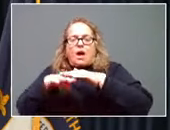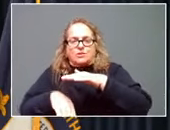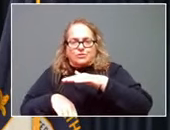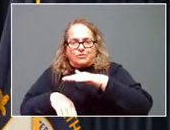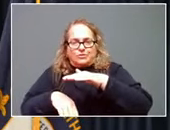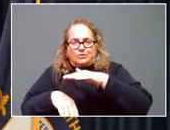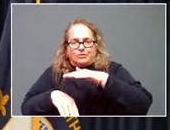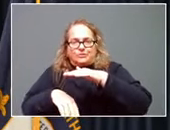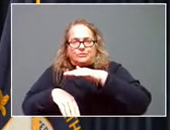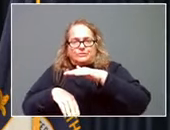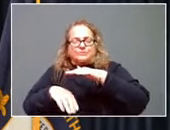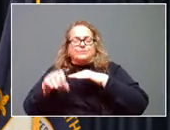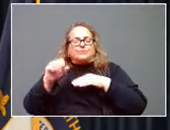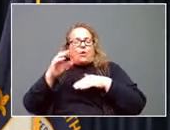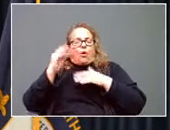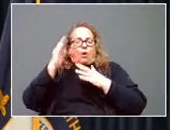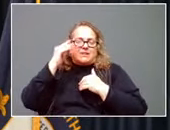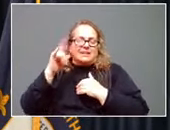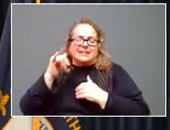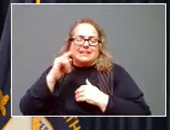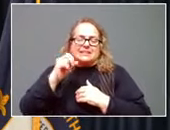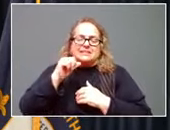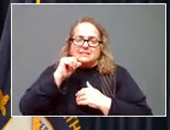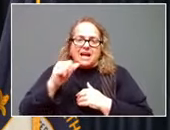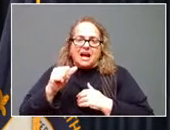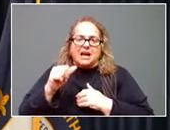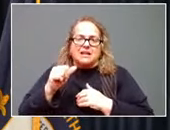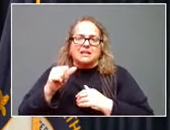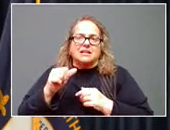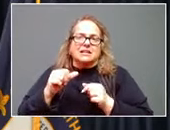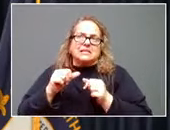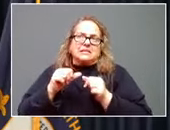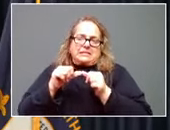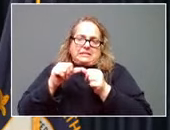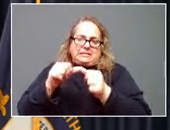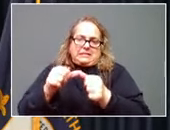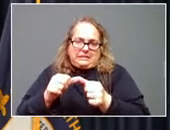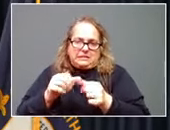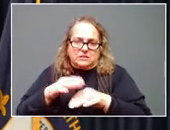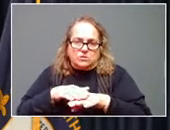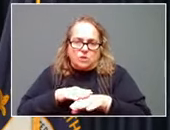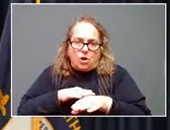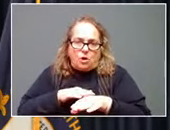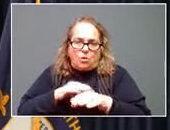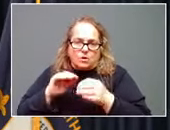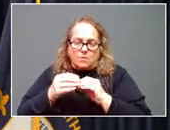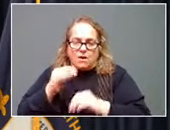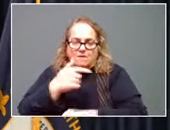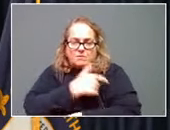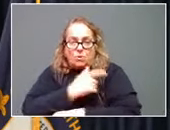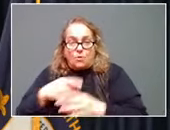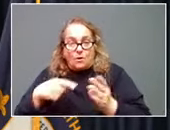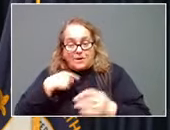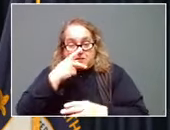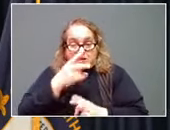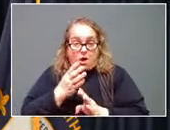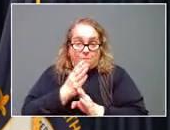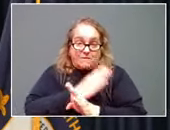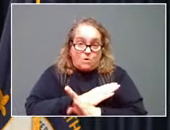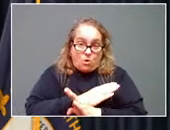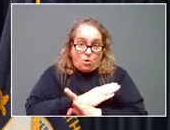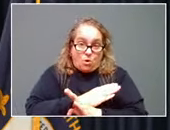So hopefully it's not progressively slowing. What we saw before Omicron and really before Delta is